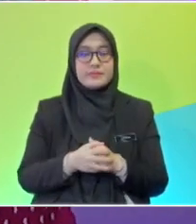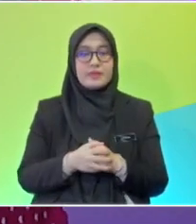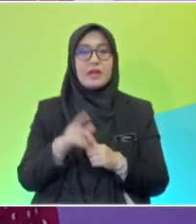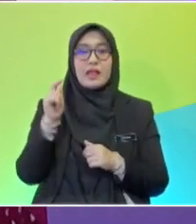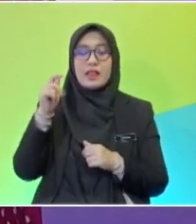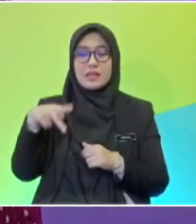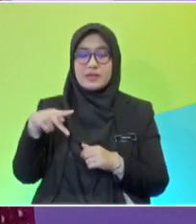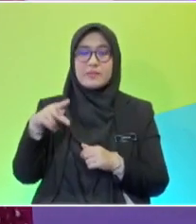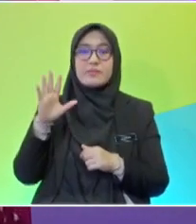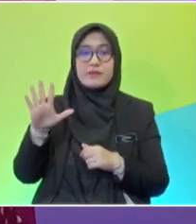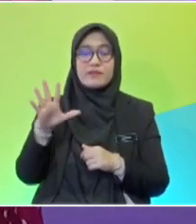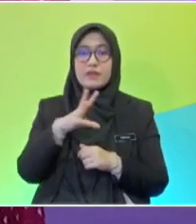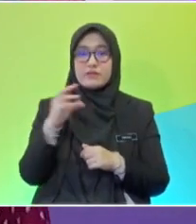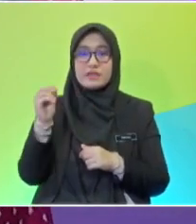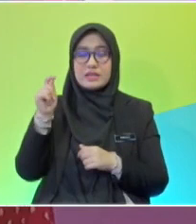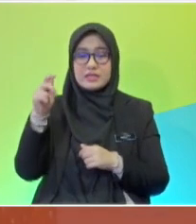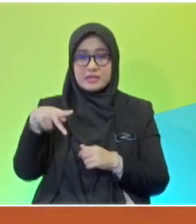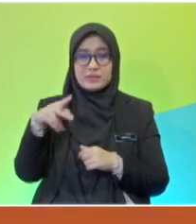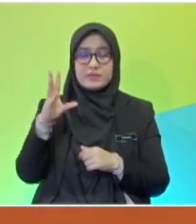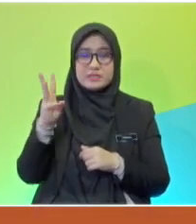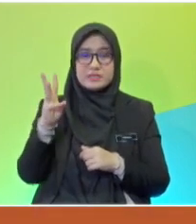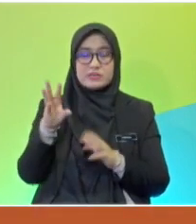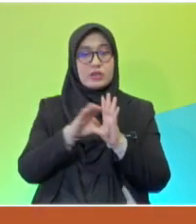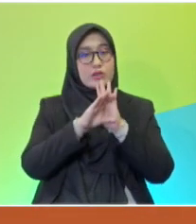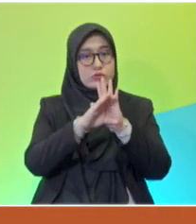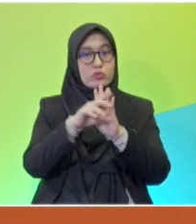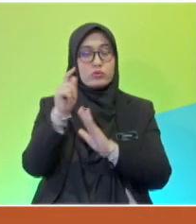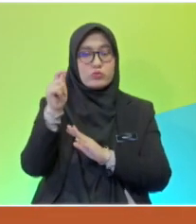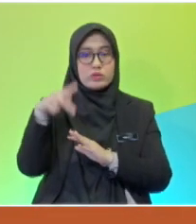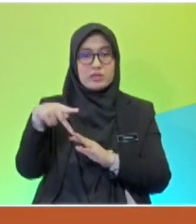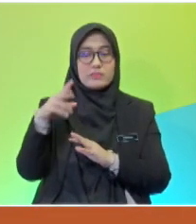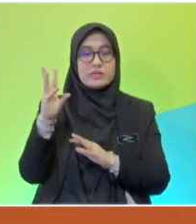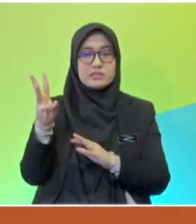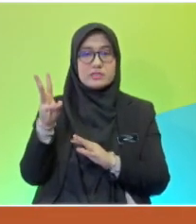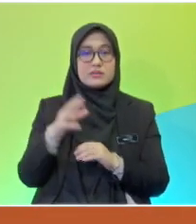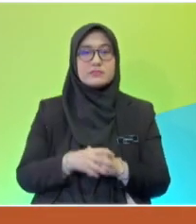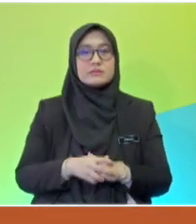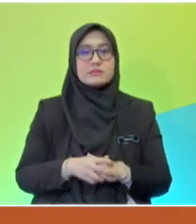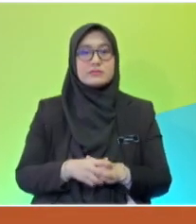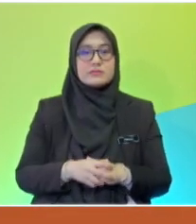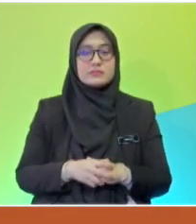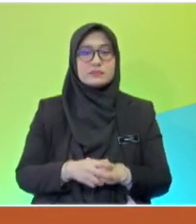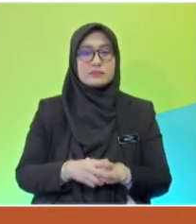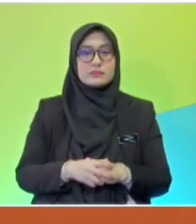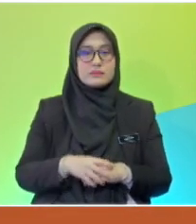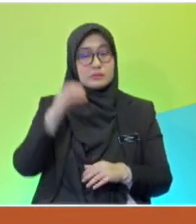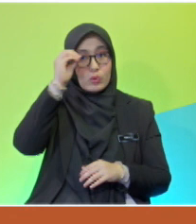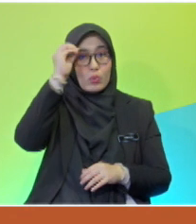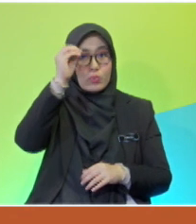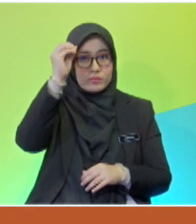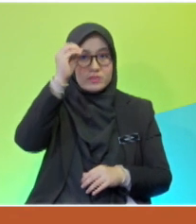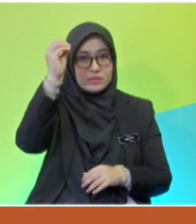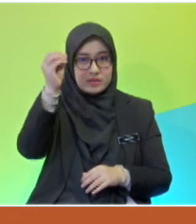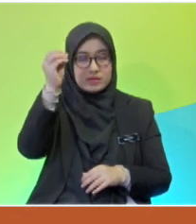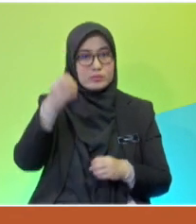take the TP6 example. Yeah. Communicate information, ideas, feelings, and opinions. So in order to award a